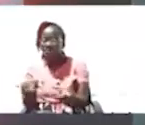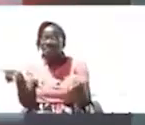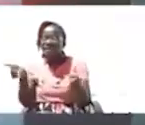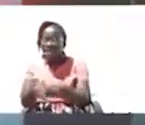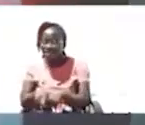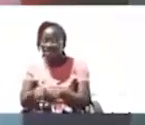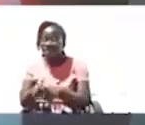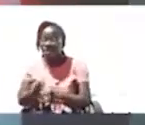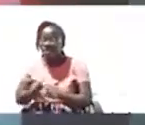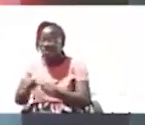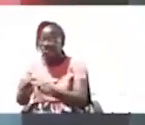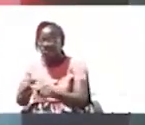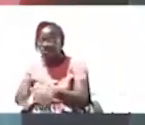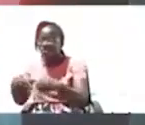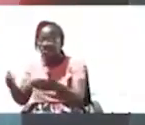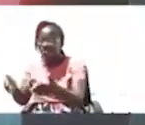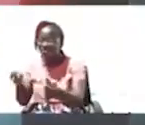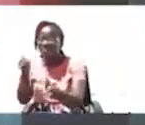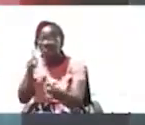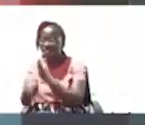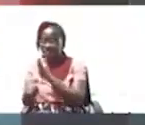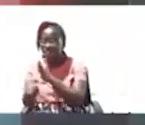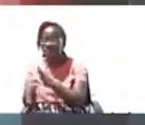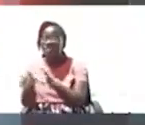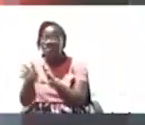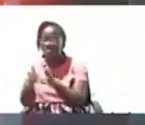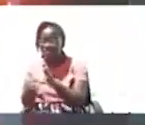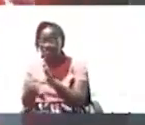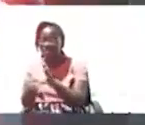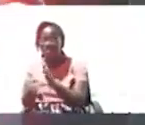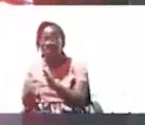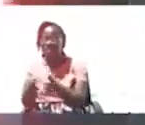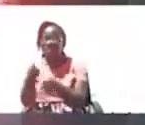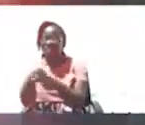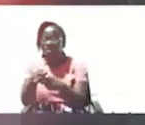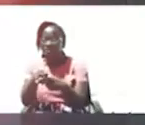Then it would appear that the knife is falling off. They'll push it back.